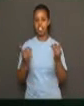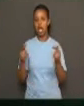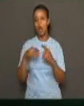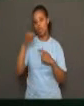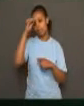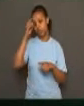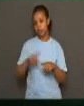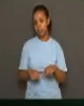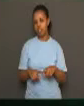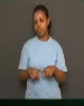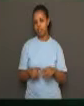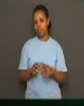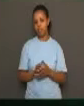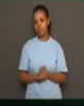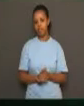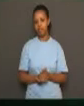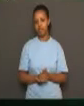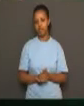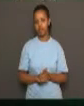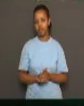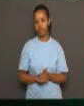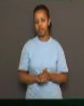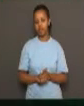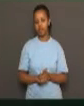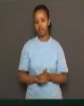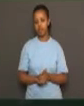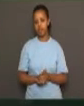Let's get back to our lesson.